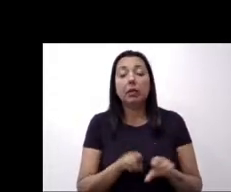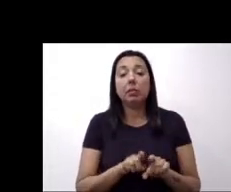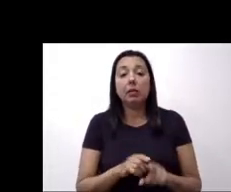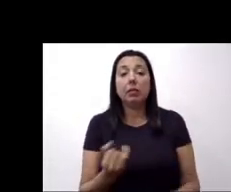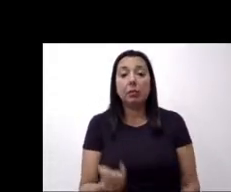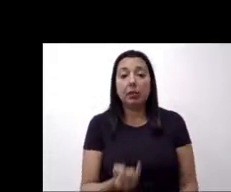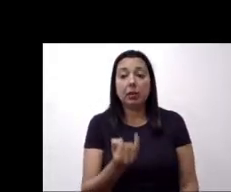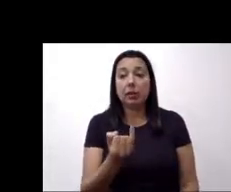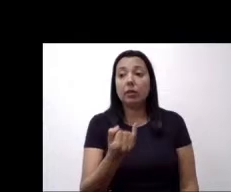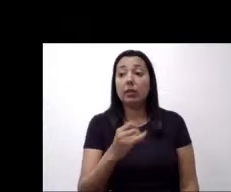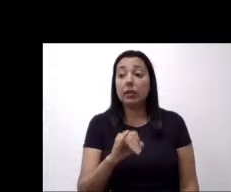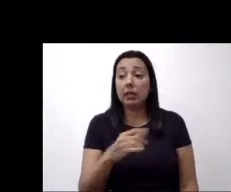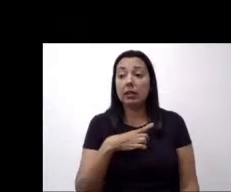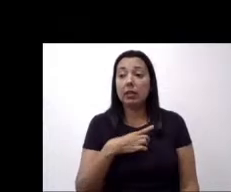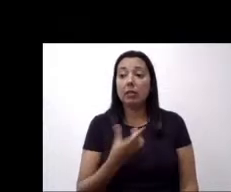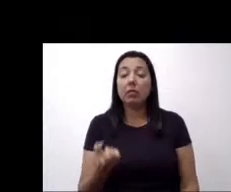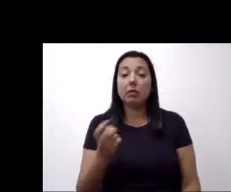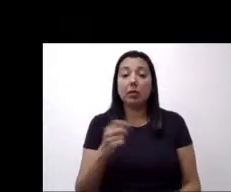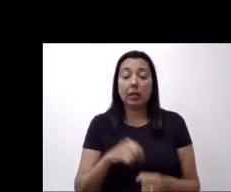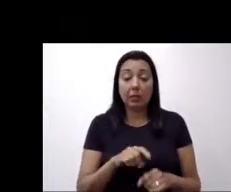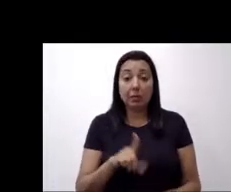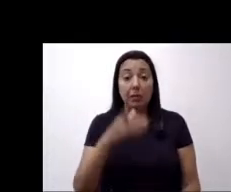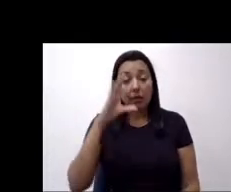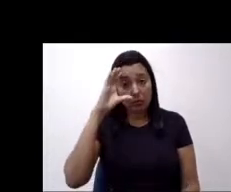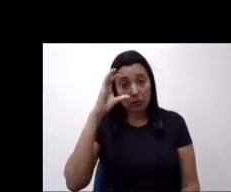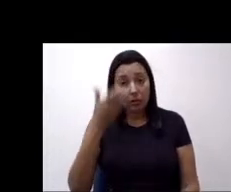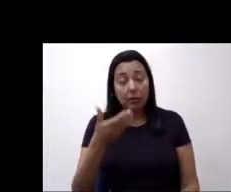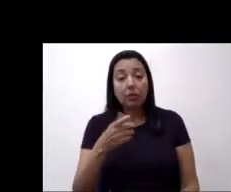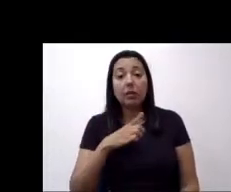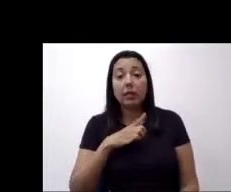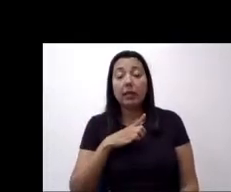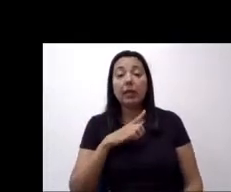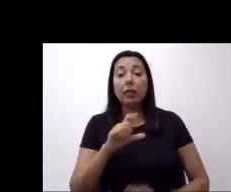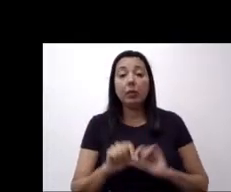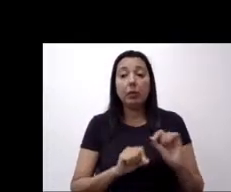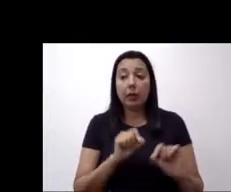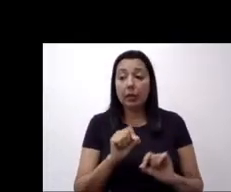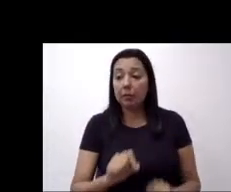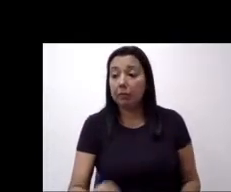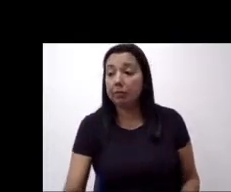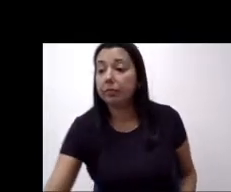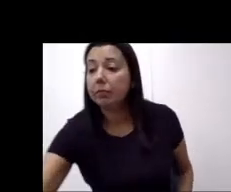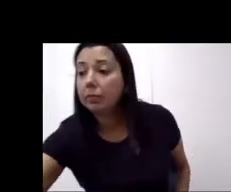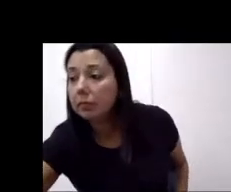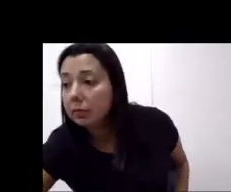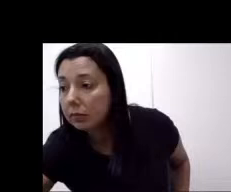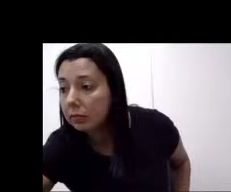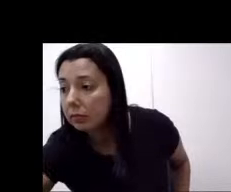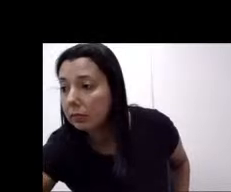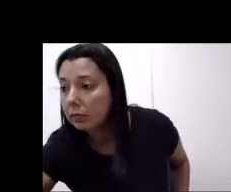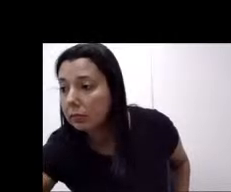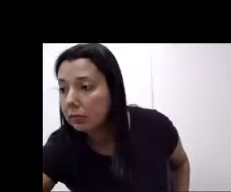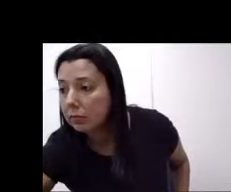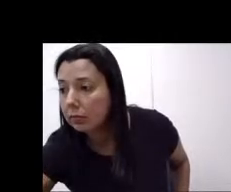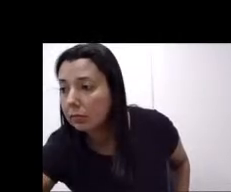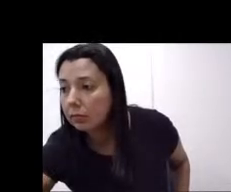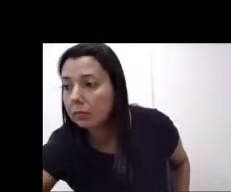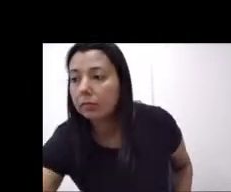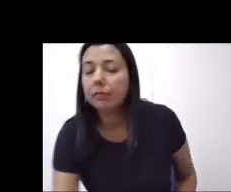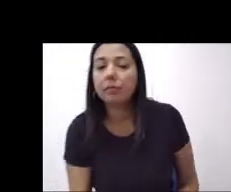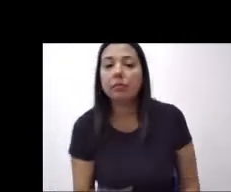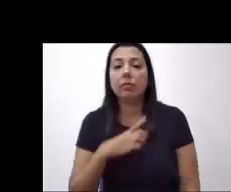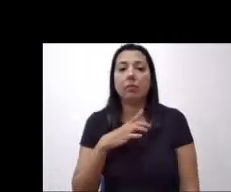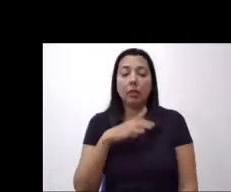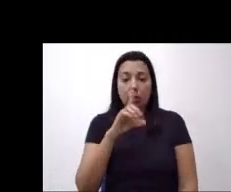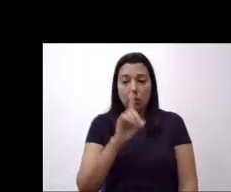first solution, they try to enroll, coming from this office, they enroll the director, the sub-director, the deputy